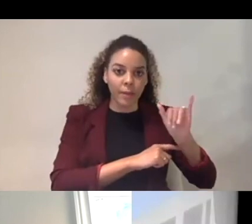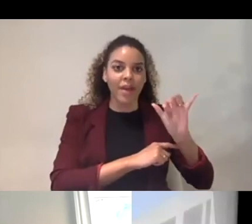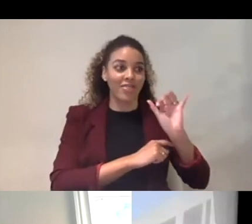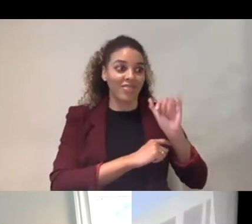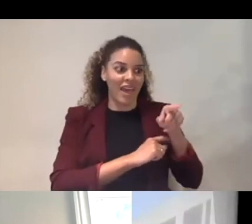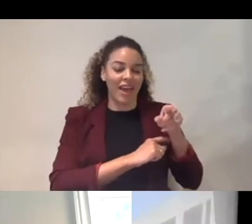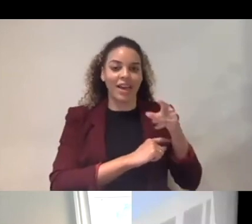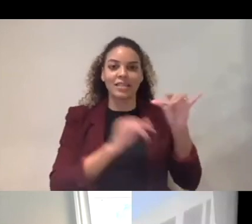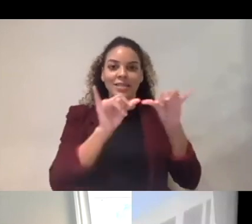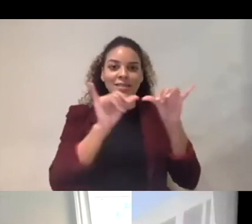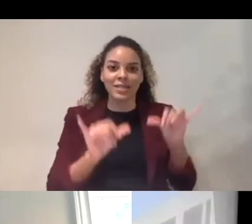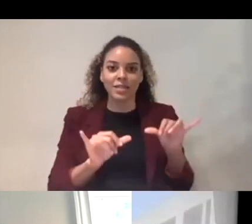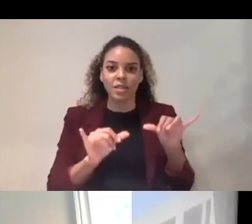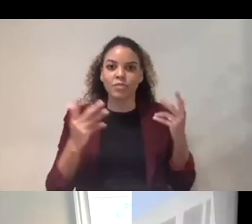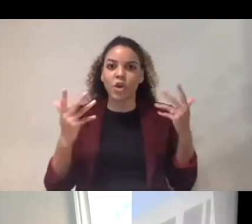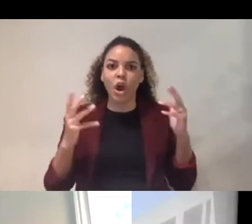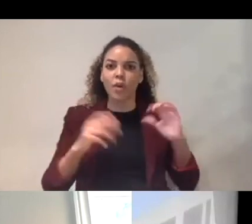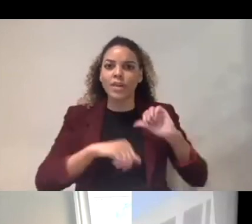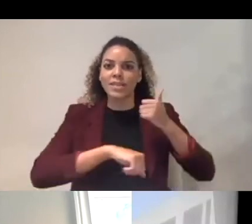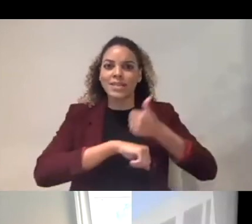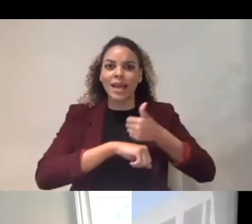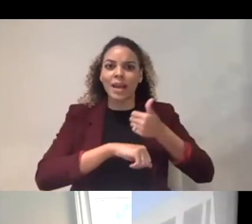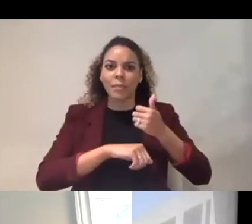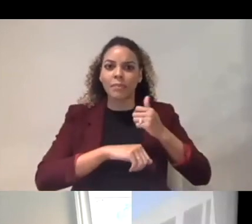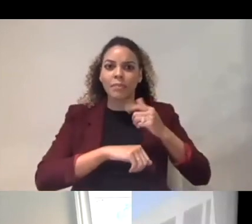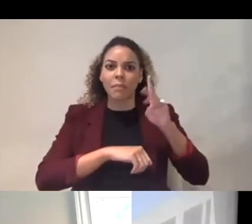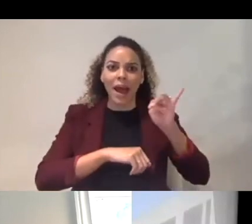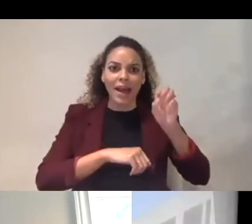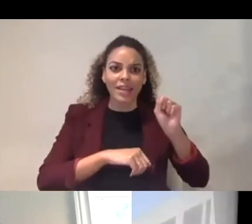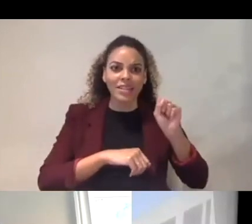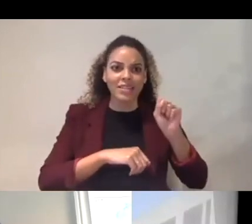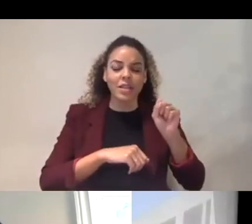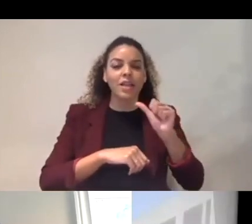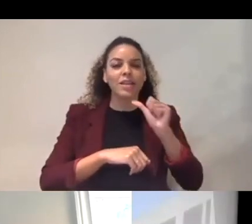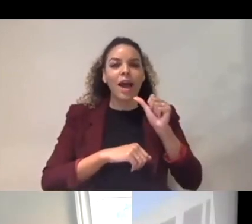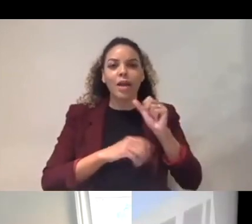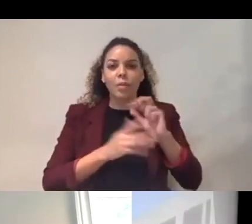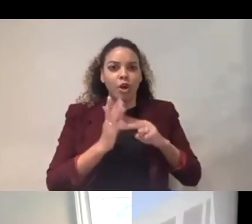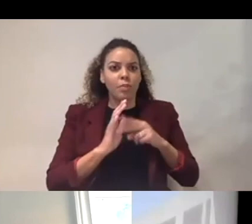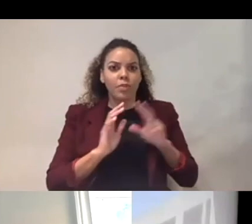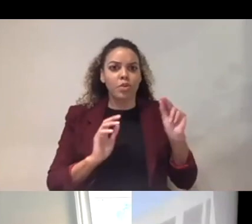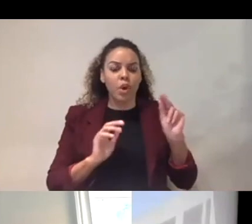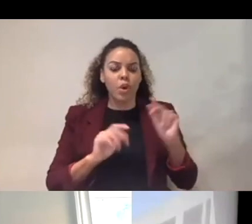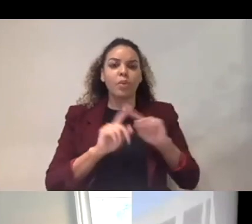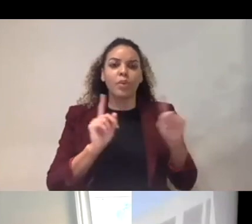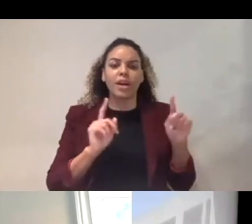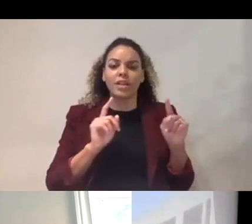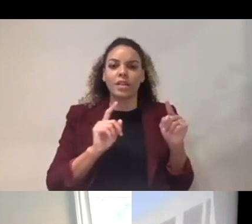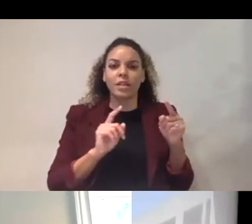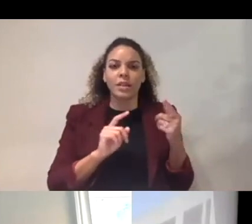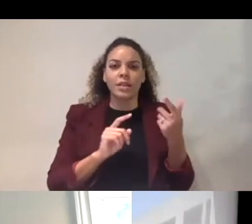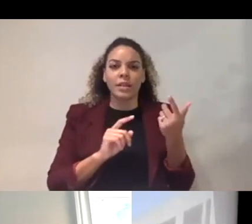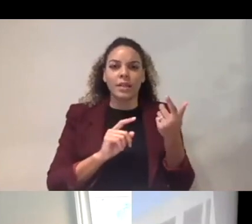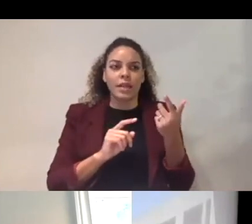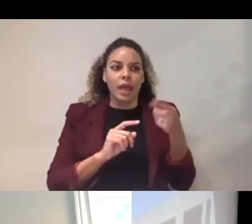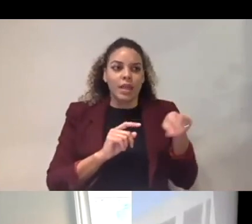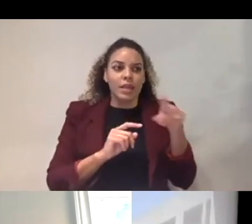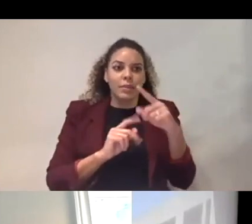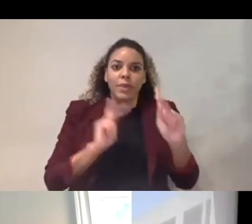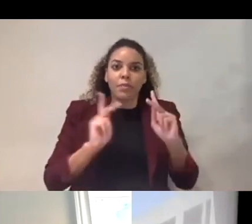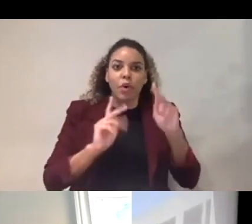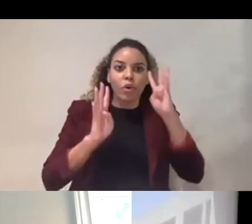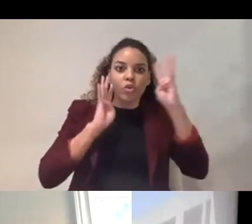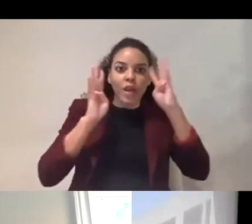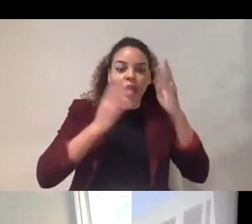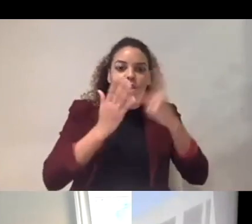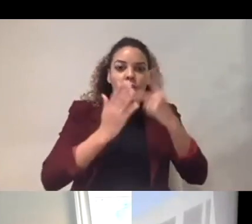them, not purposefully, it's just they don't maybe know otherwise or don't recognize that they're programming that into it. Are we creating